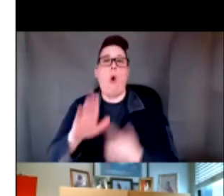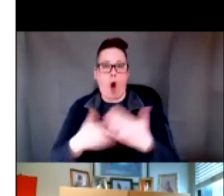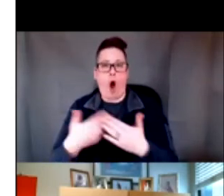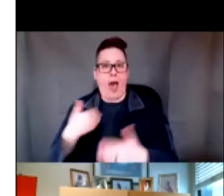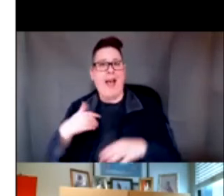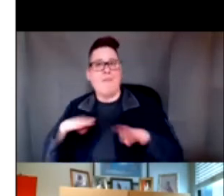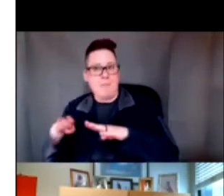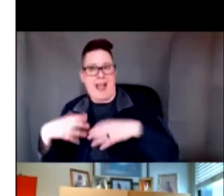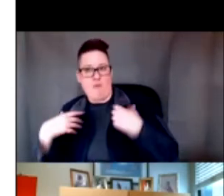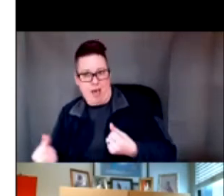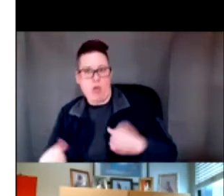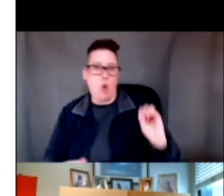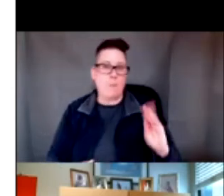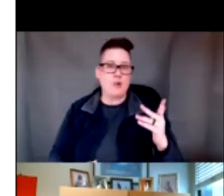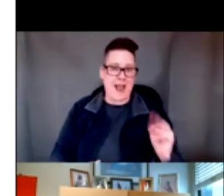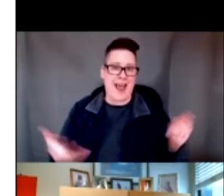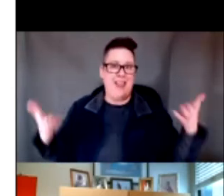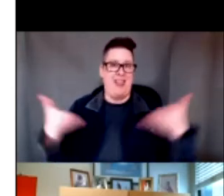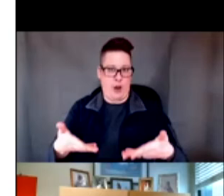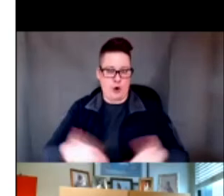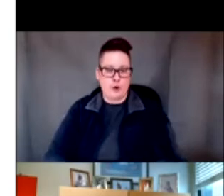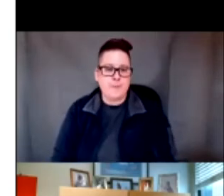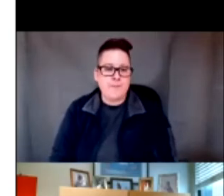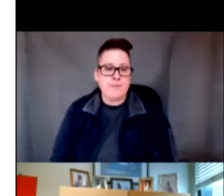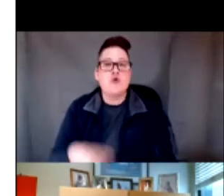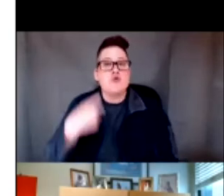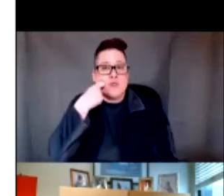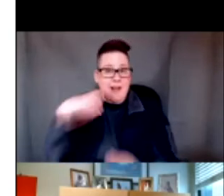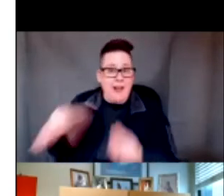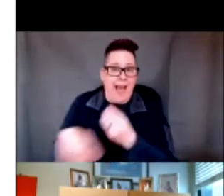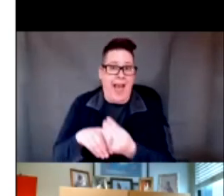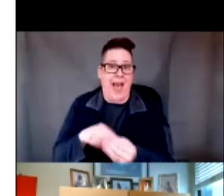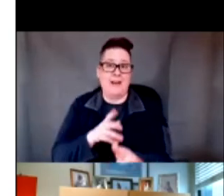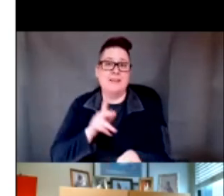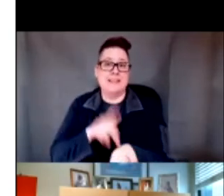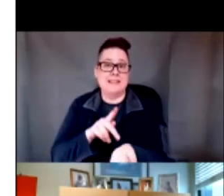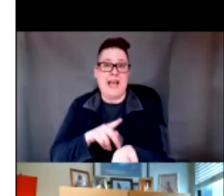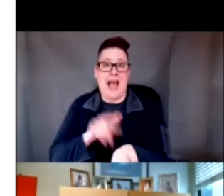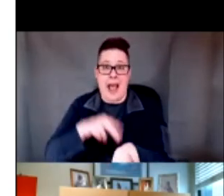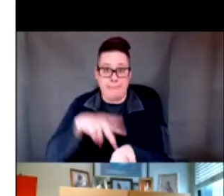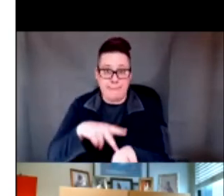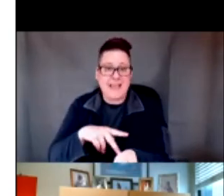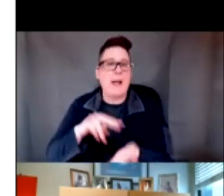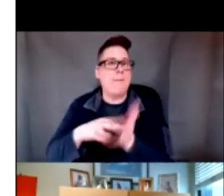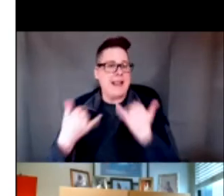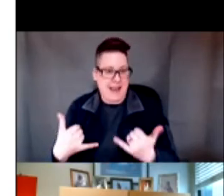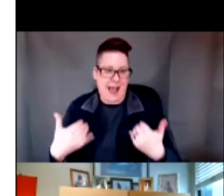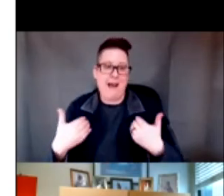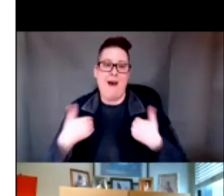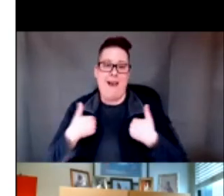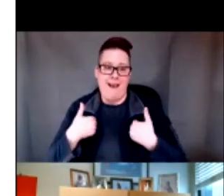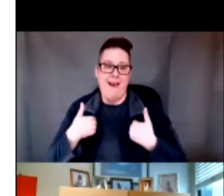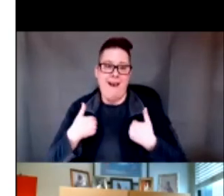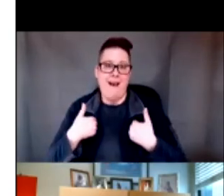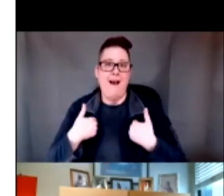health. With the recent addition of a psychiatric nurse practitioner, we also have representation